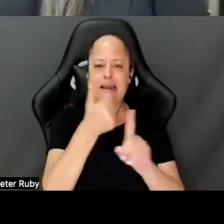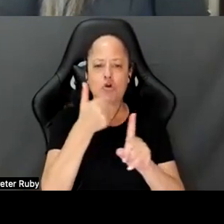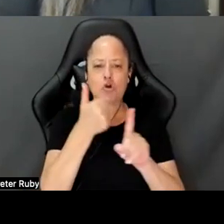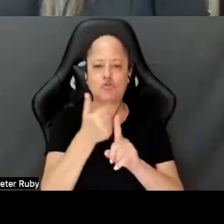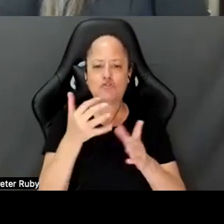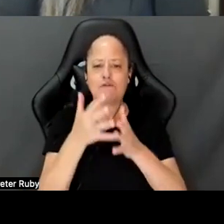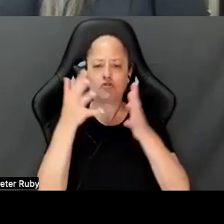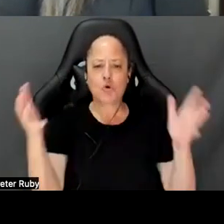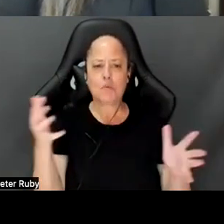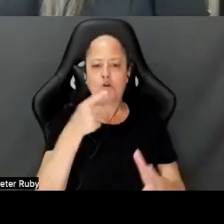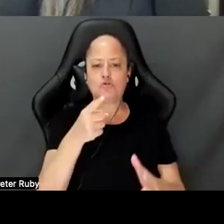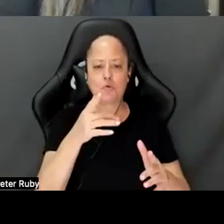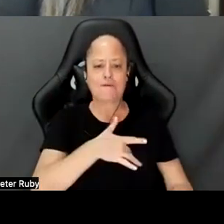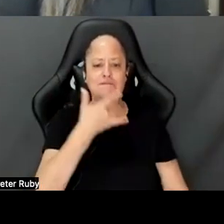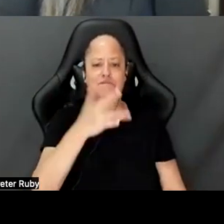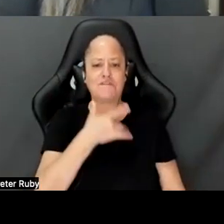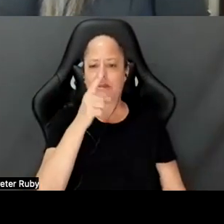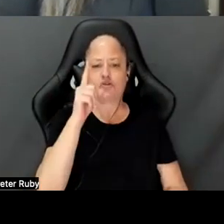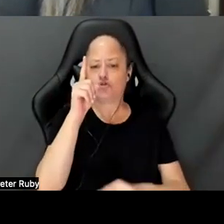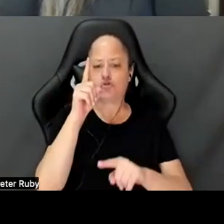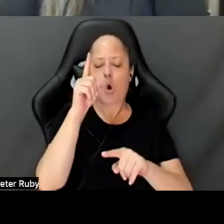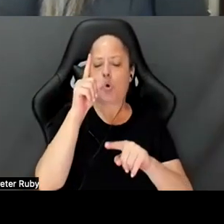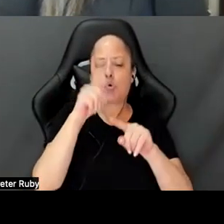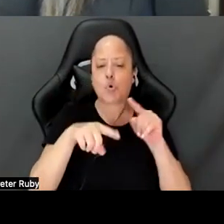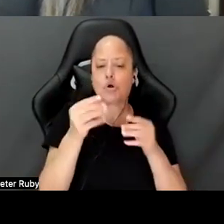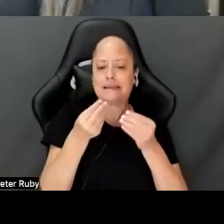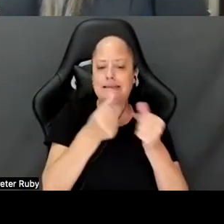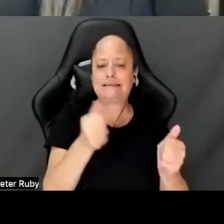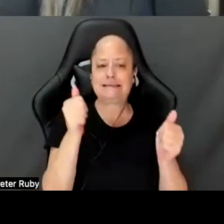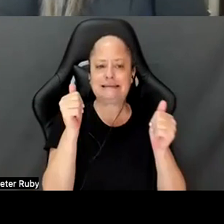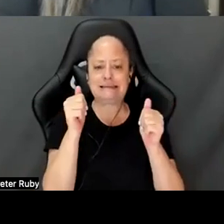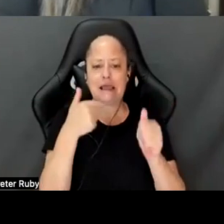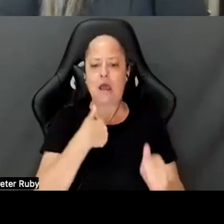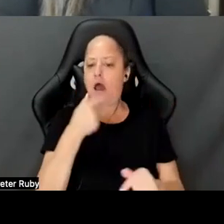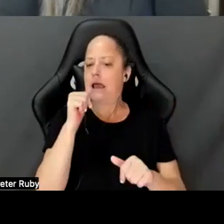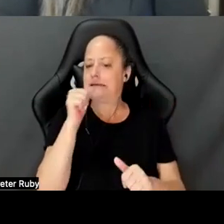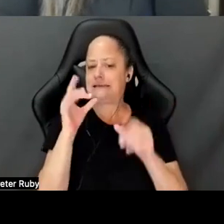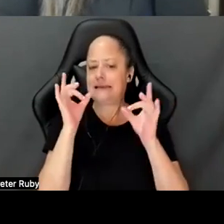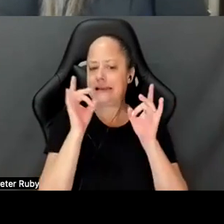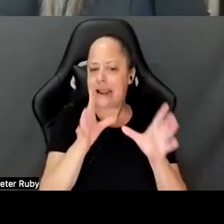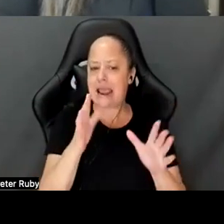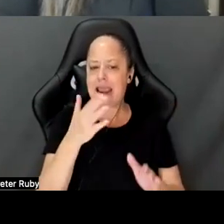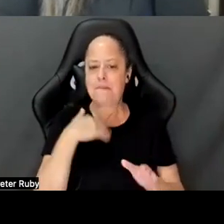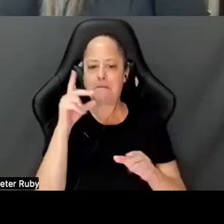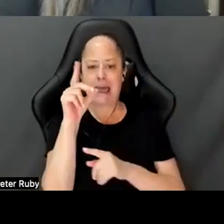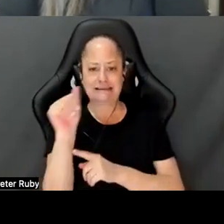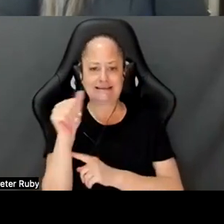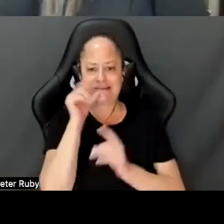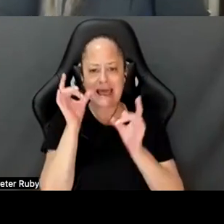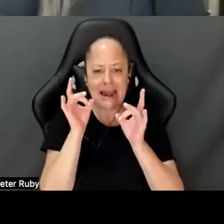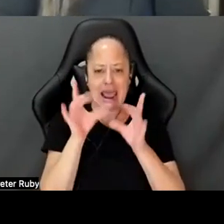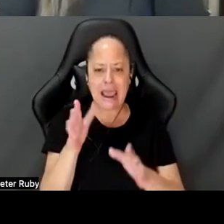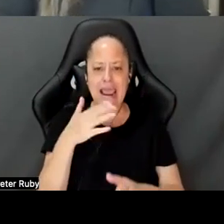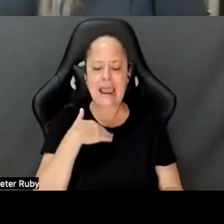much, and what she was dealing with is she couldn't deal with the fact that I didn't hate my disability and I didn't hate my life, that I actually accepted